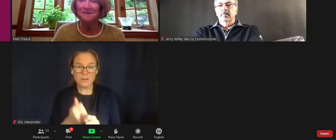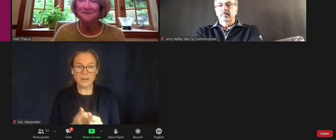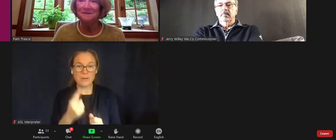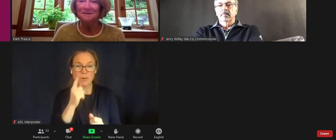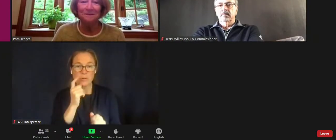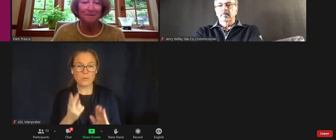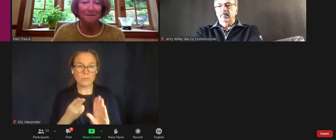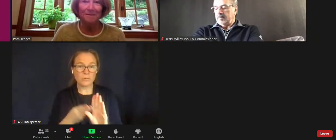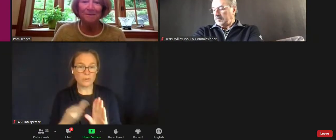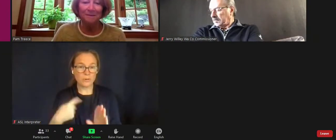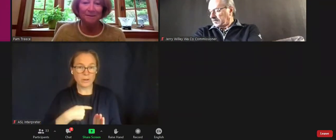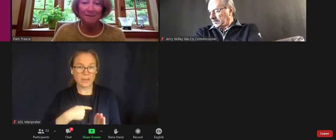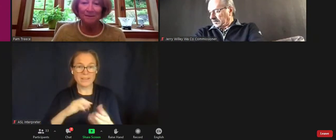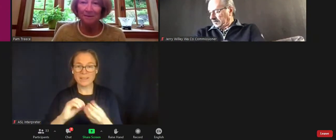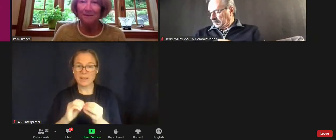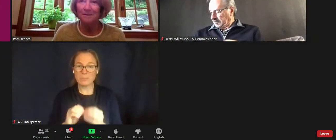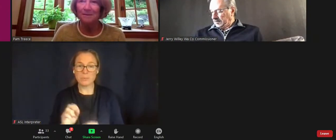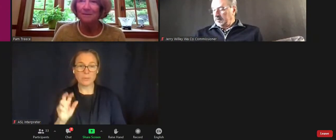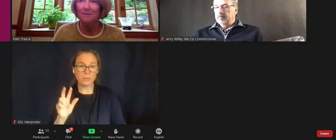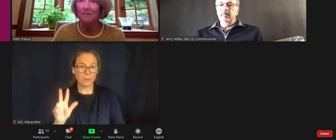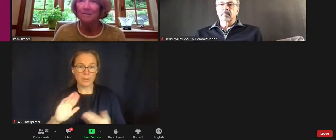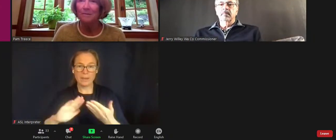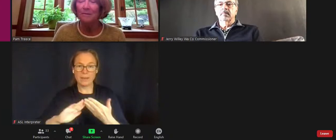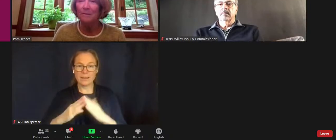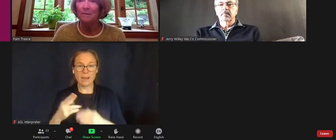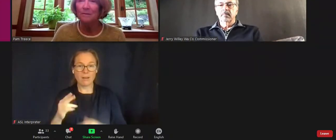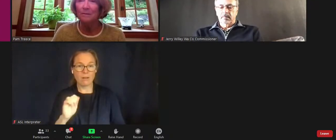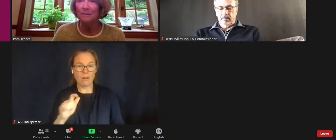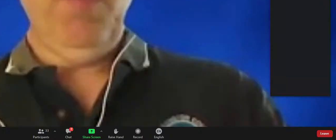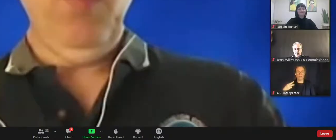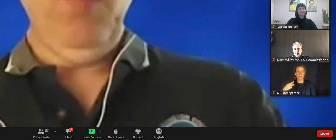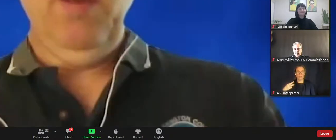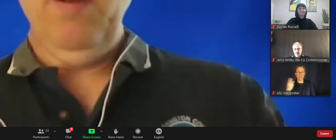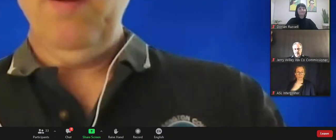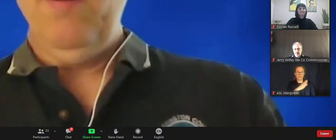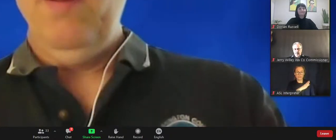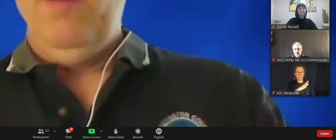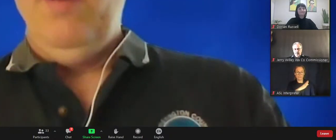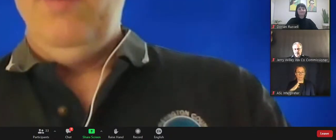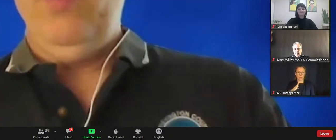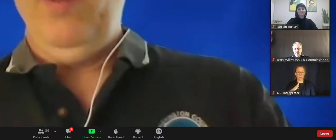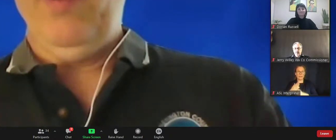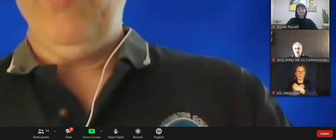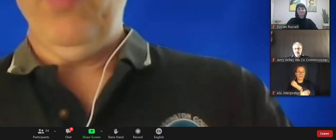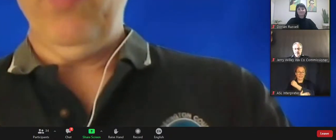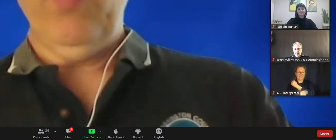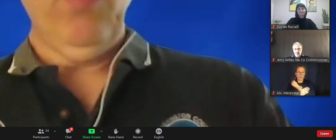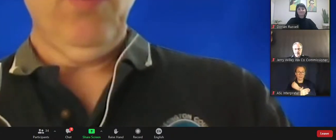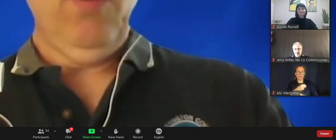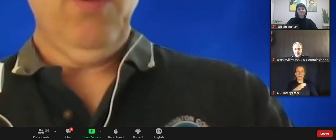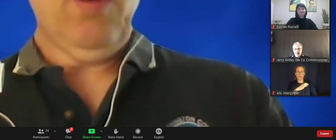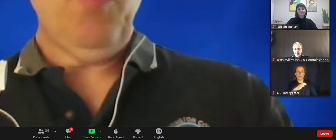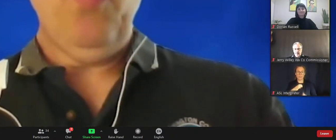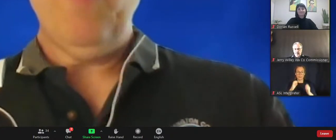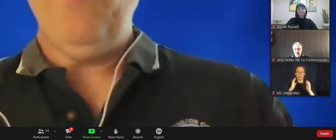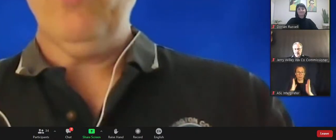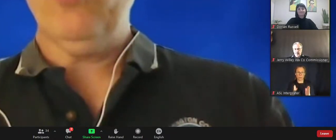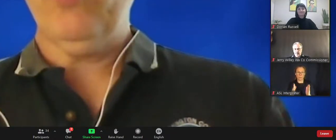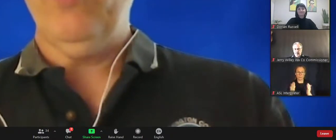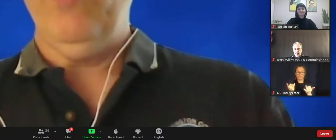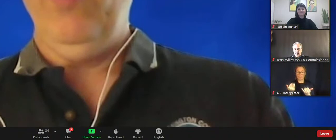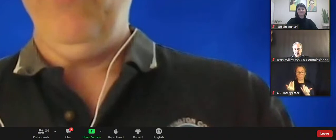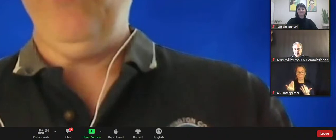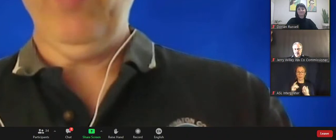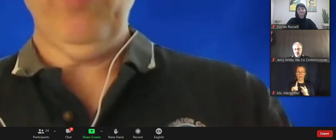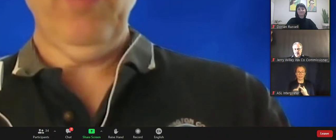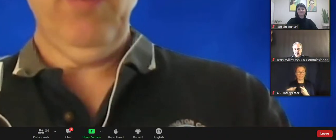Washington County Board of Commissioners. We will be waiting for just a moment here to have a couple more